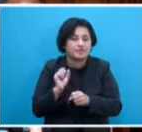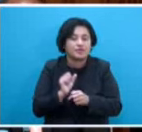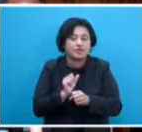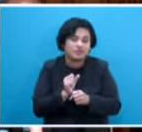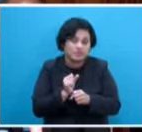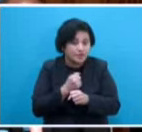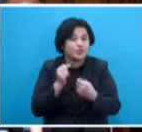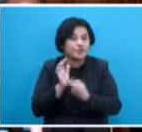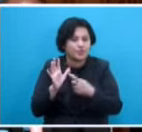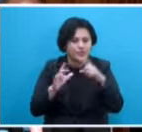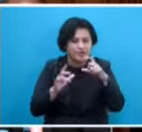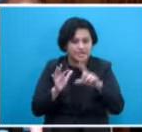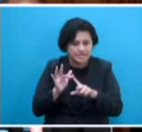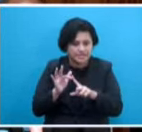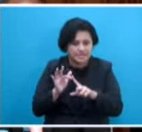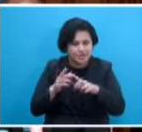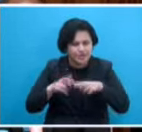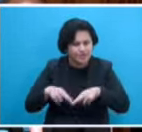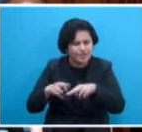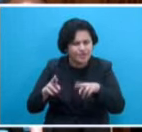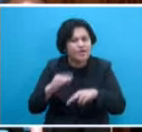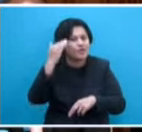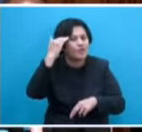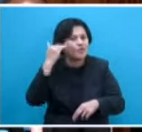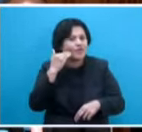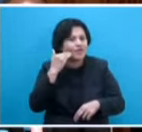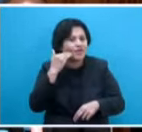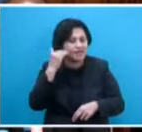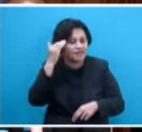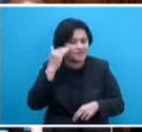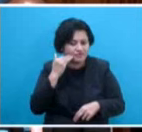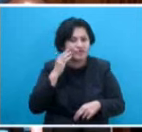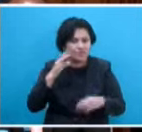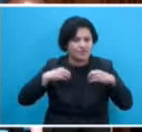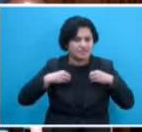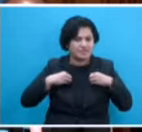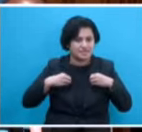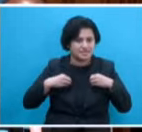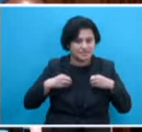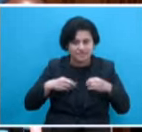been given lucrative government contracts, including renovations to the President and Prime Minister's residences.